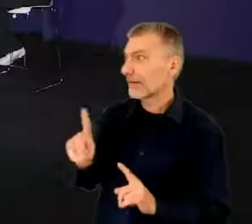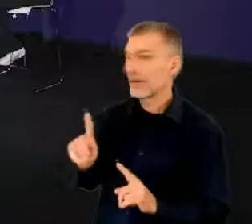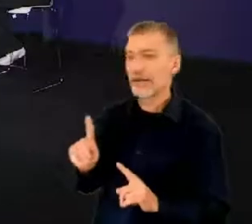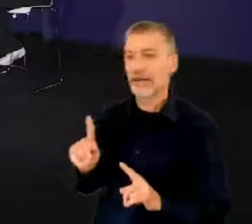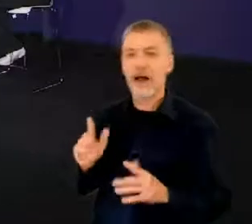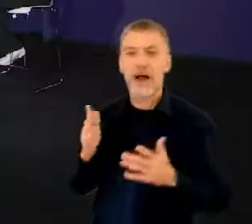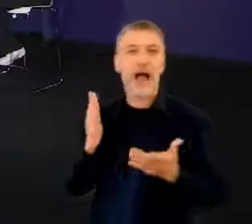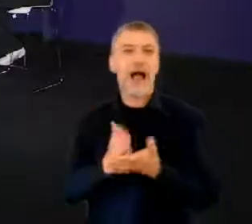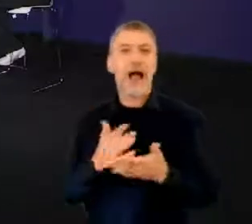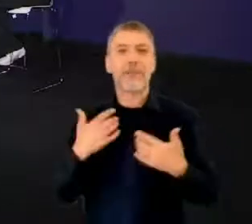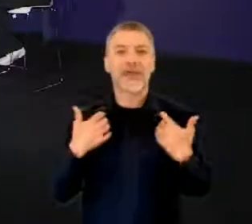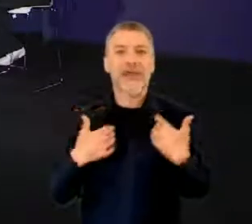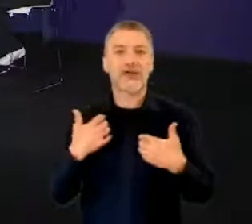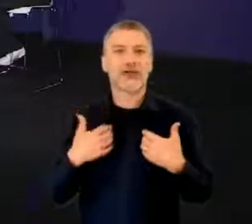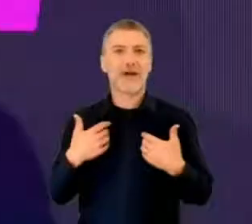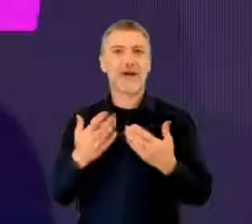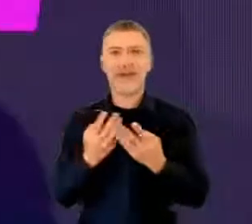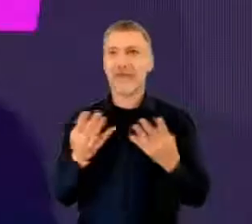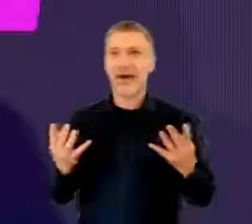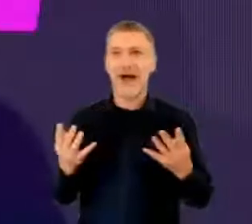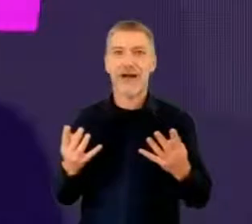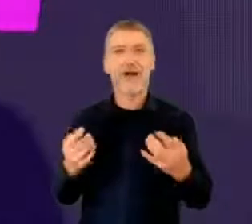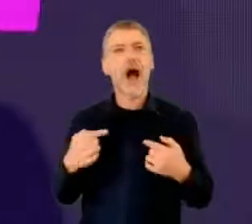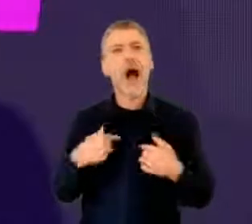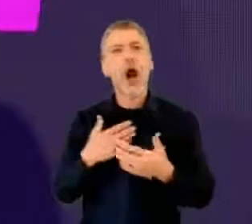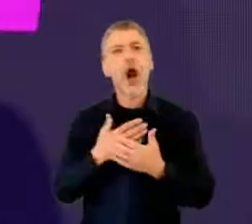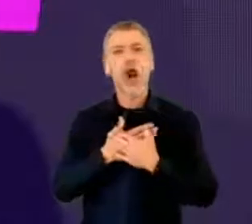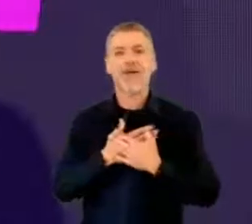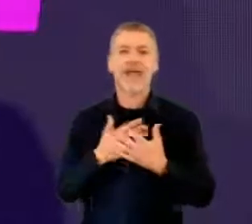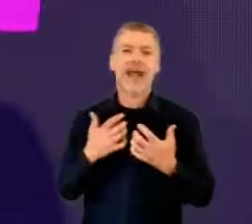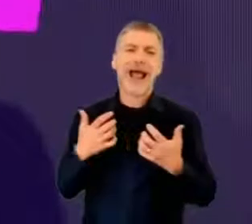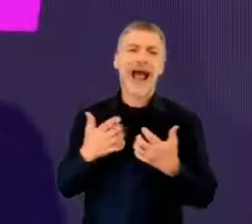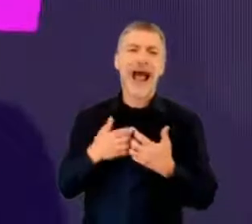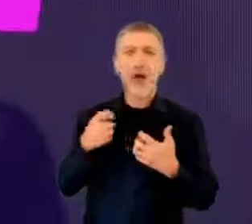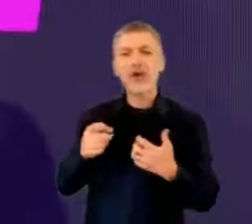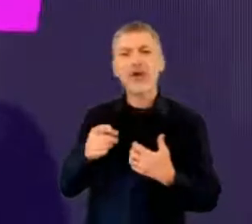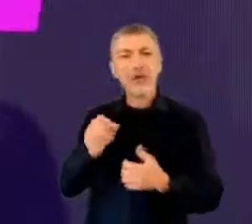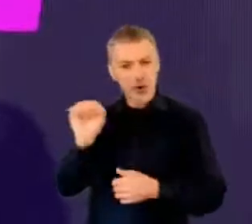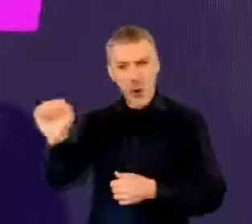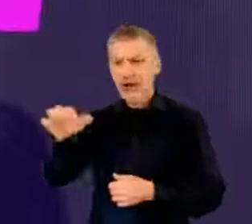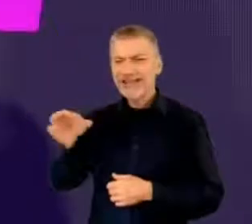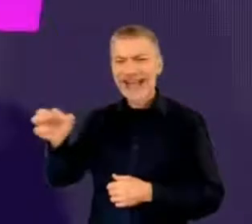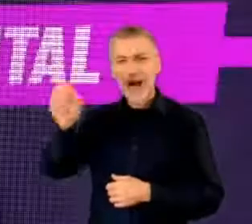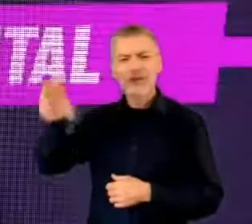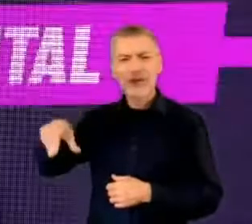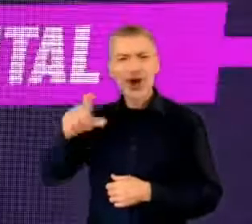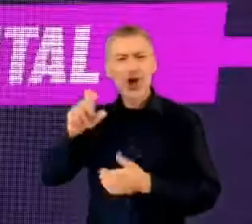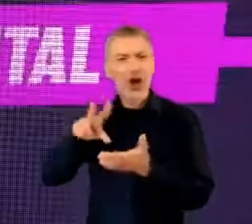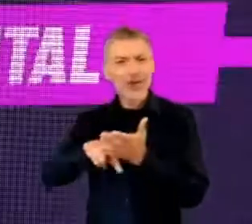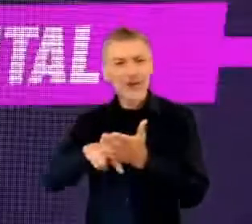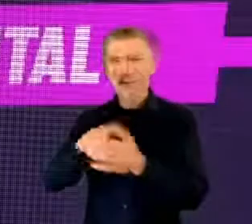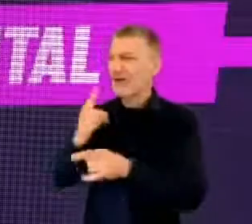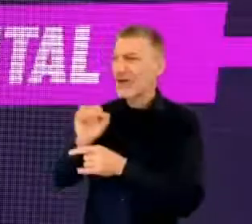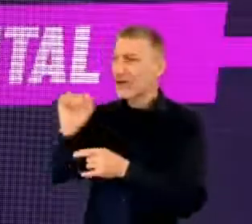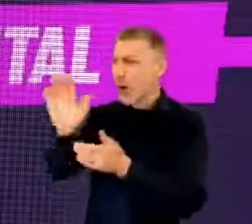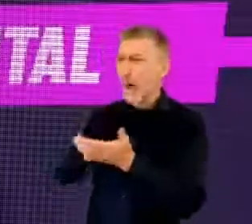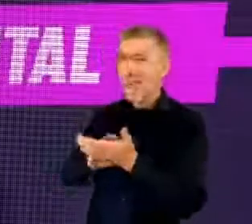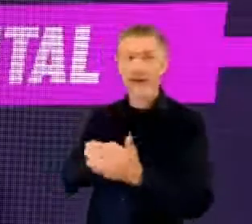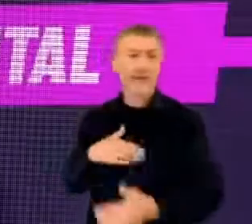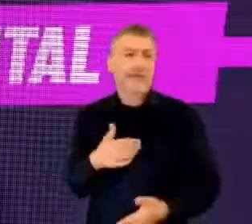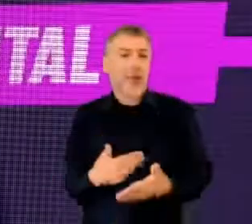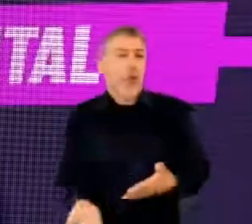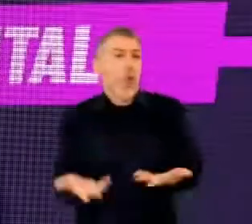I really enjoyed that. I also loved the way that you managed to drop Coventry in there and drop your mother in there. Always. Wow. Always. Wow. Nice